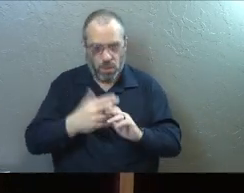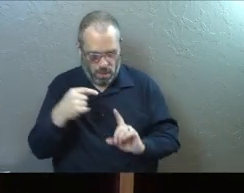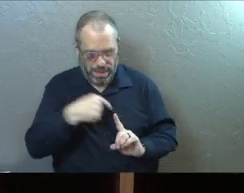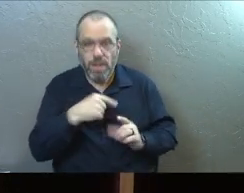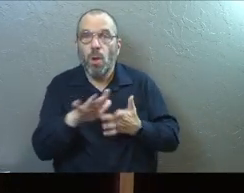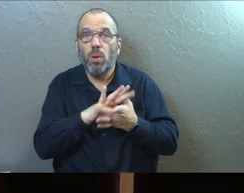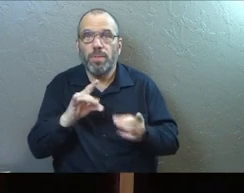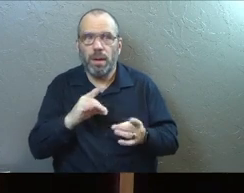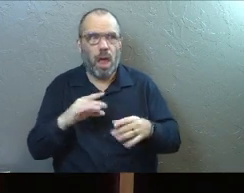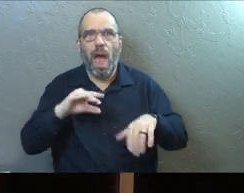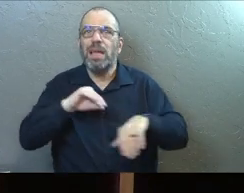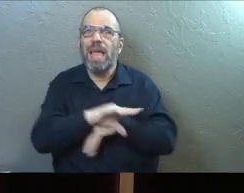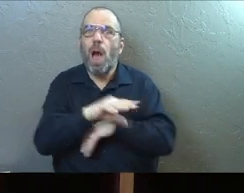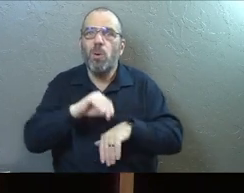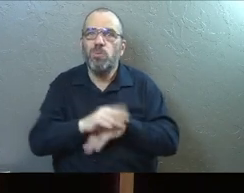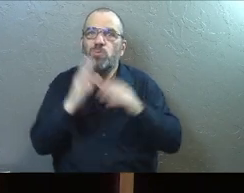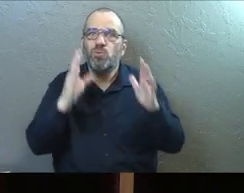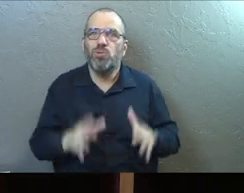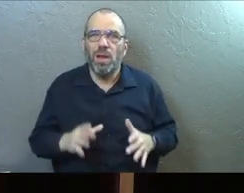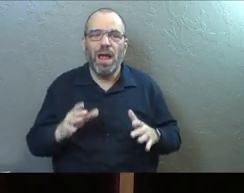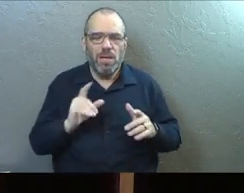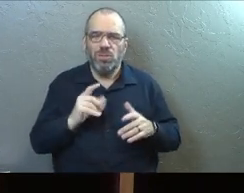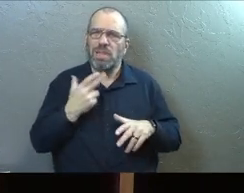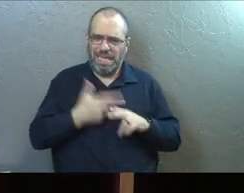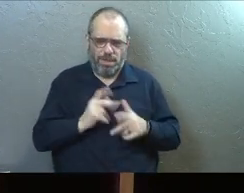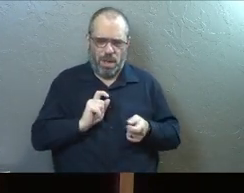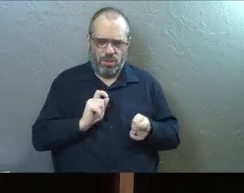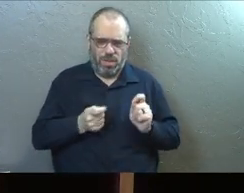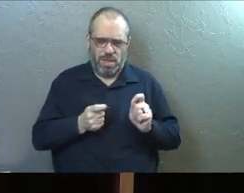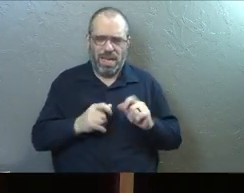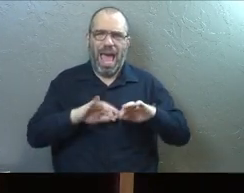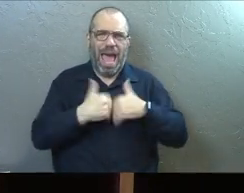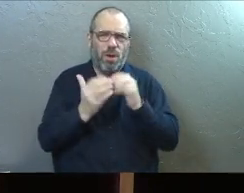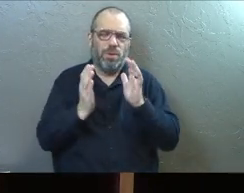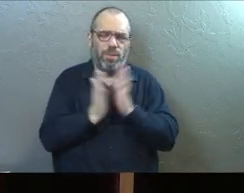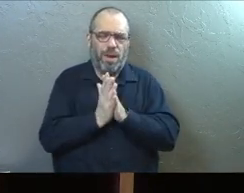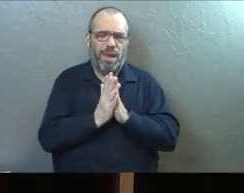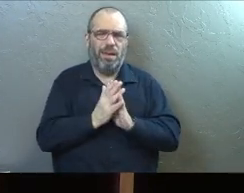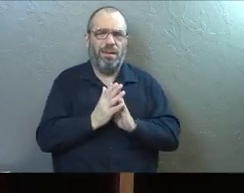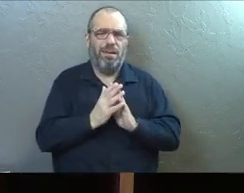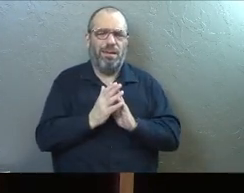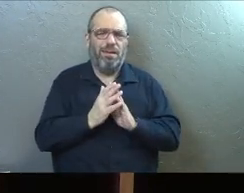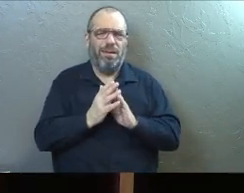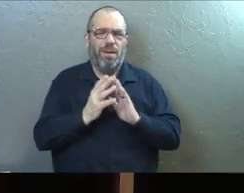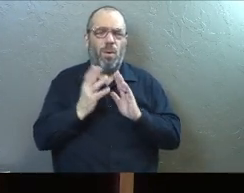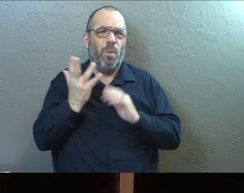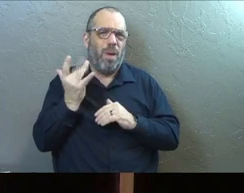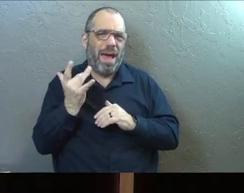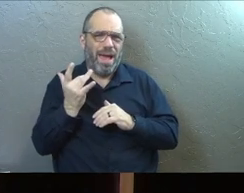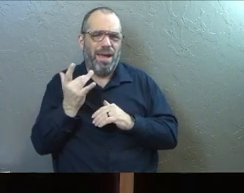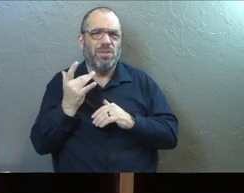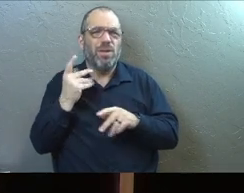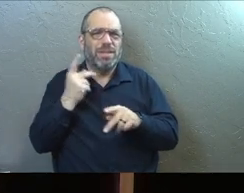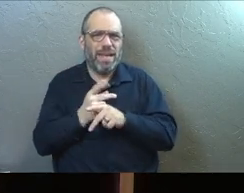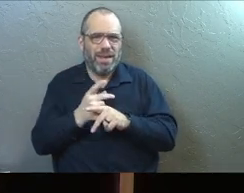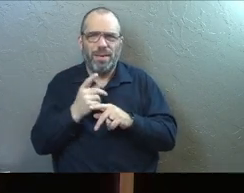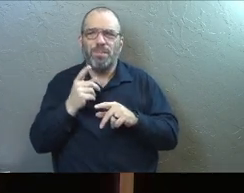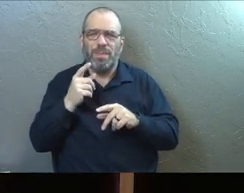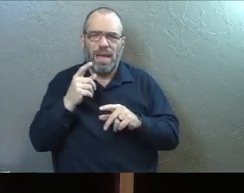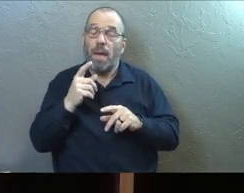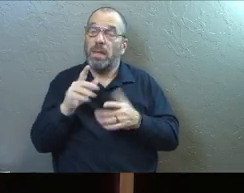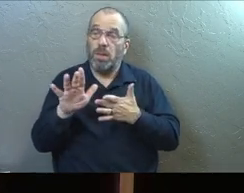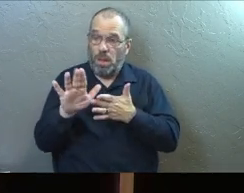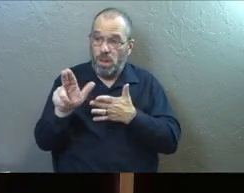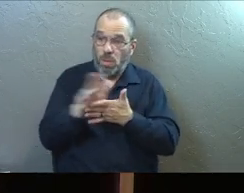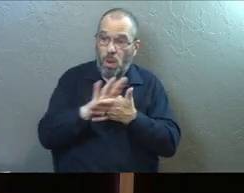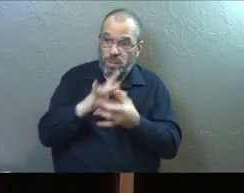him. Like just tweak how you're praying and how you're addressing him so that you can address him. He is God,